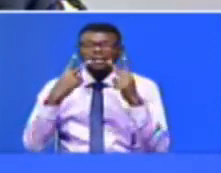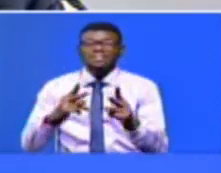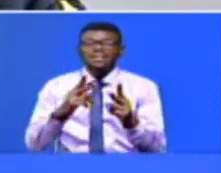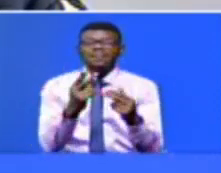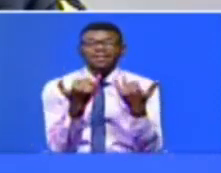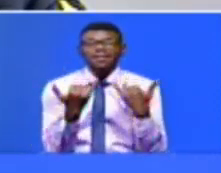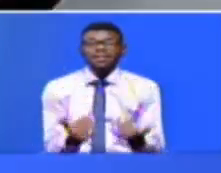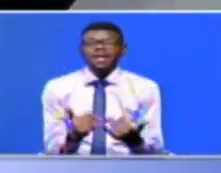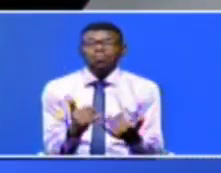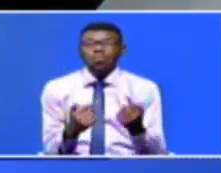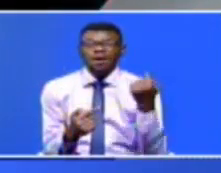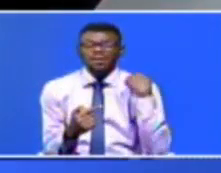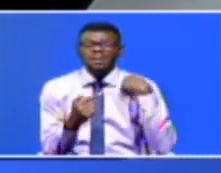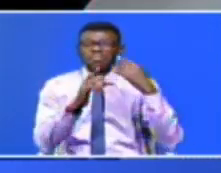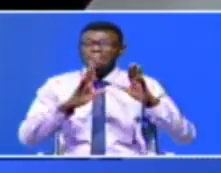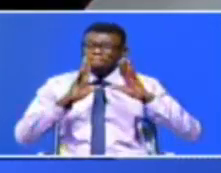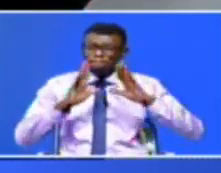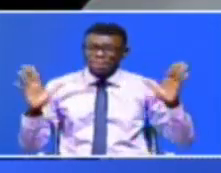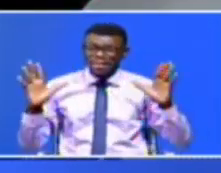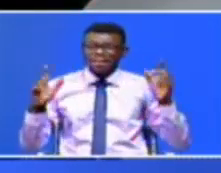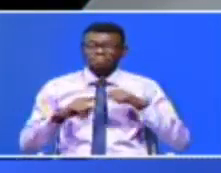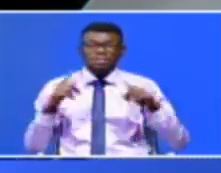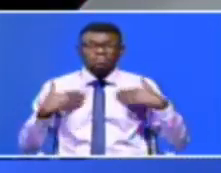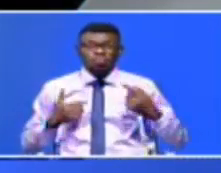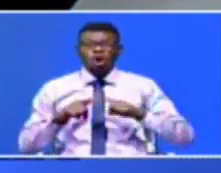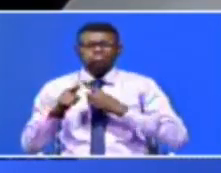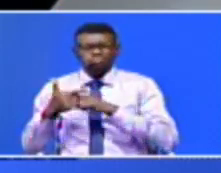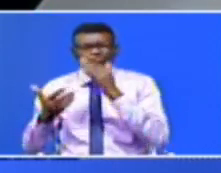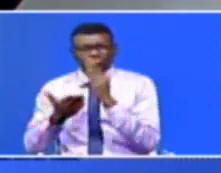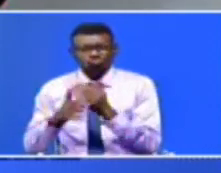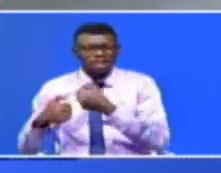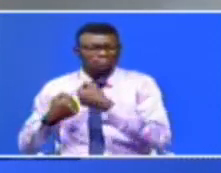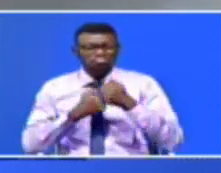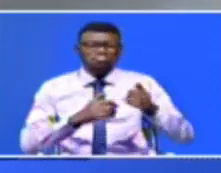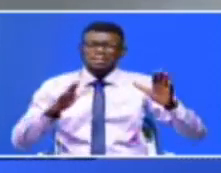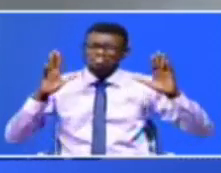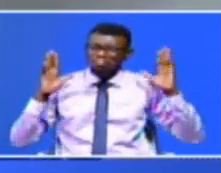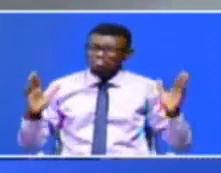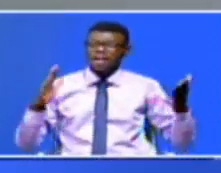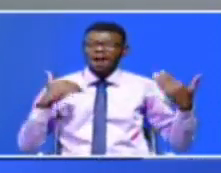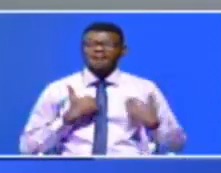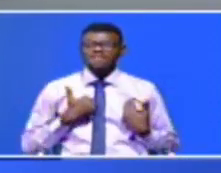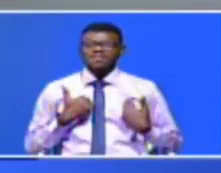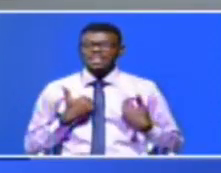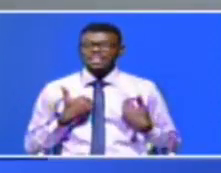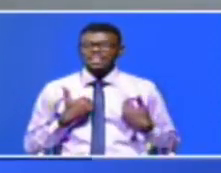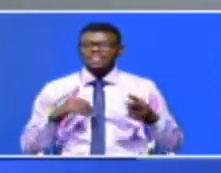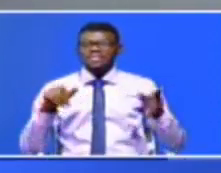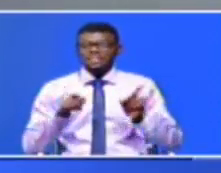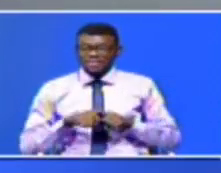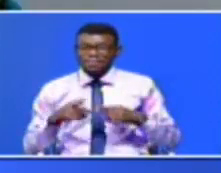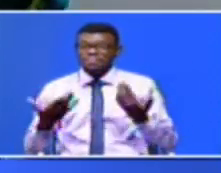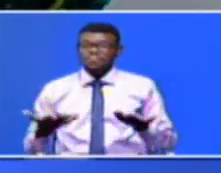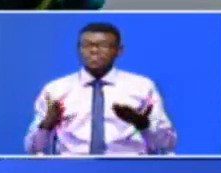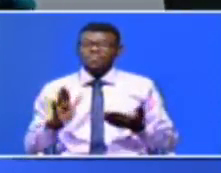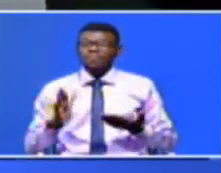in a very big number. Although people with albinism have had many challenges inspired by myths and rituals, enhanced awareness by